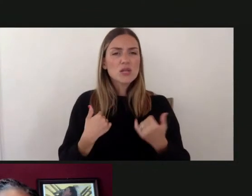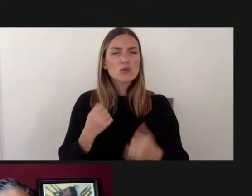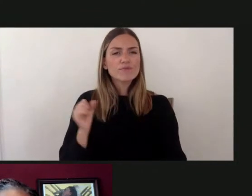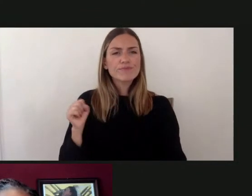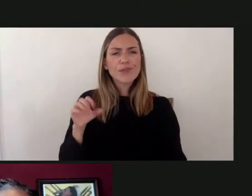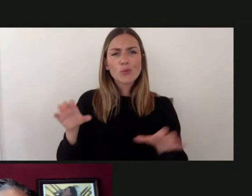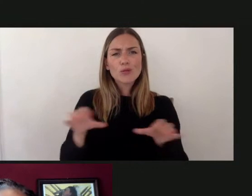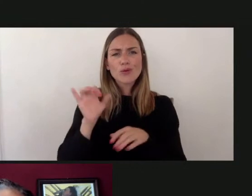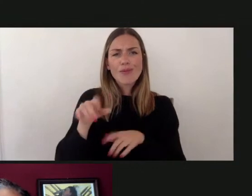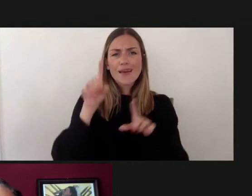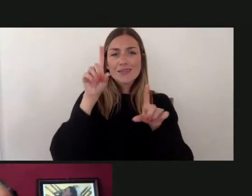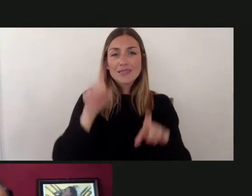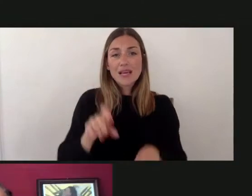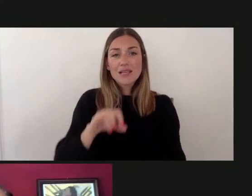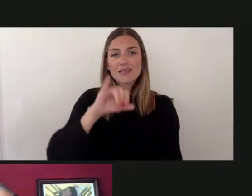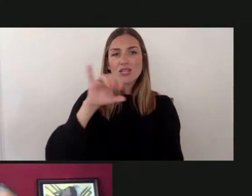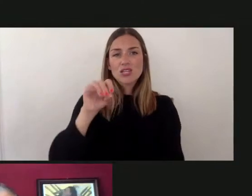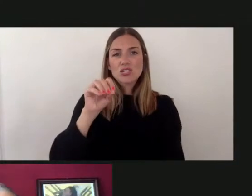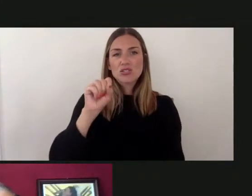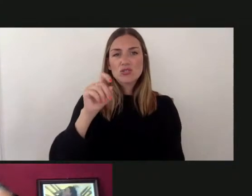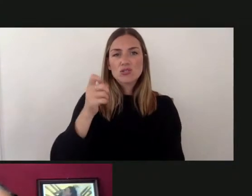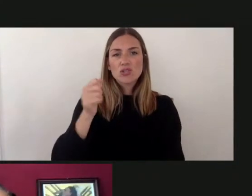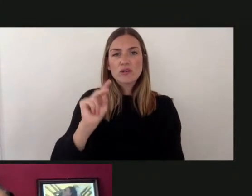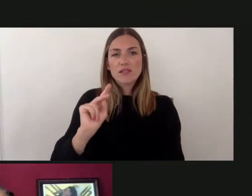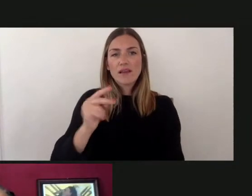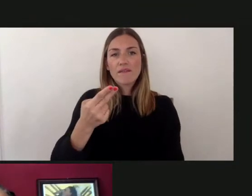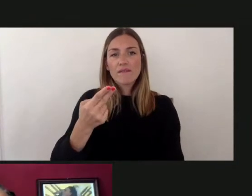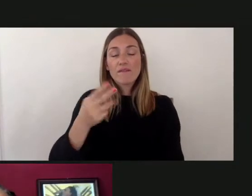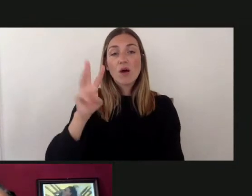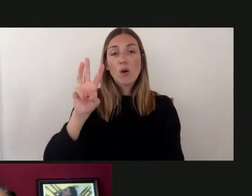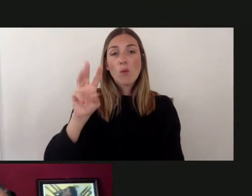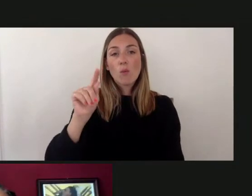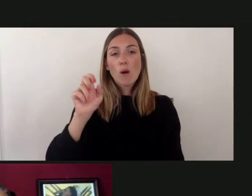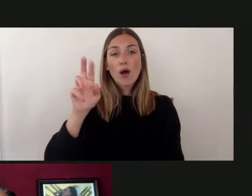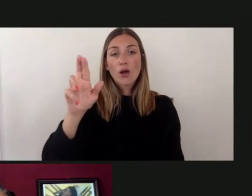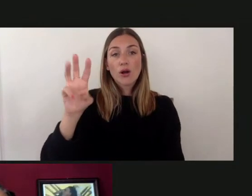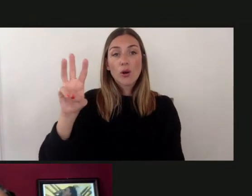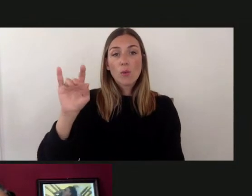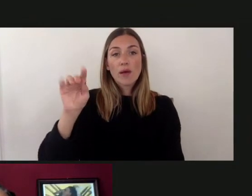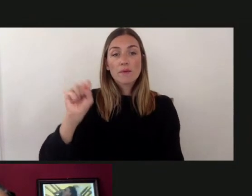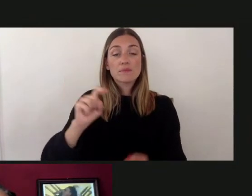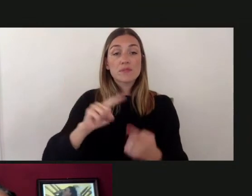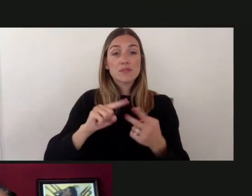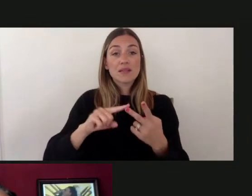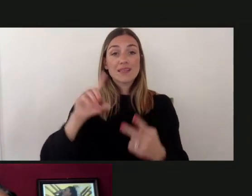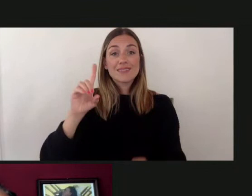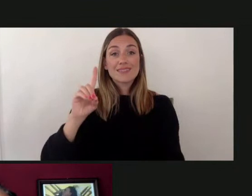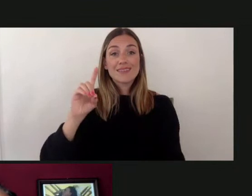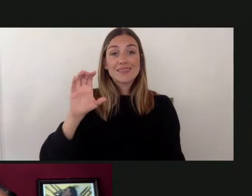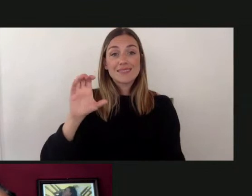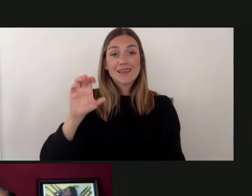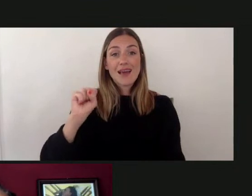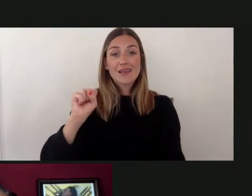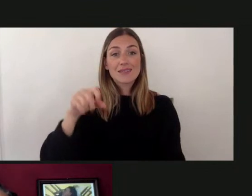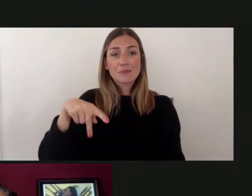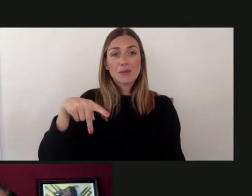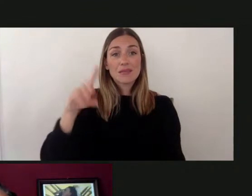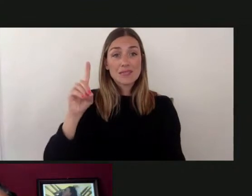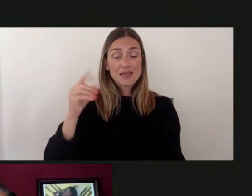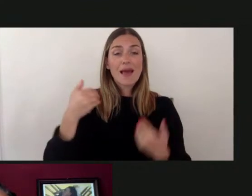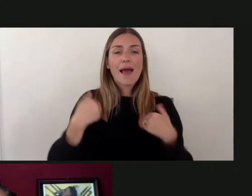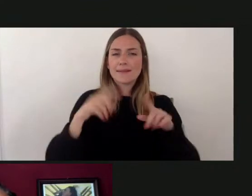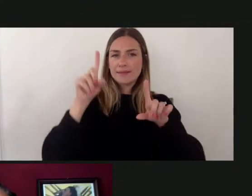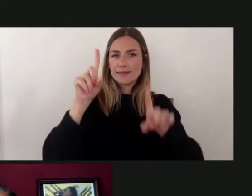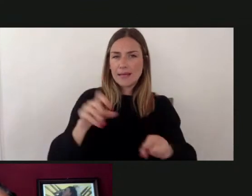that test at the Joseph Walker Williams. And then also I know DPSCD has testing on site. So